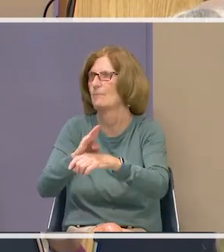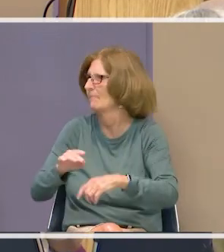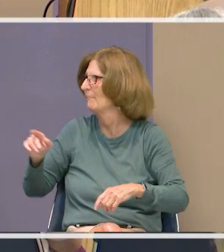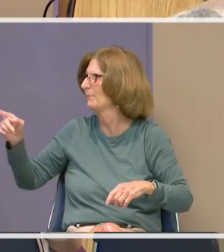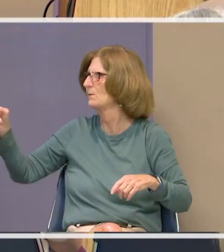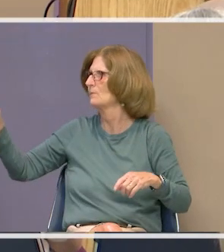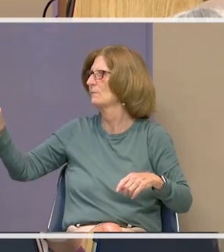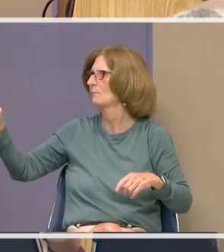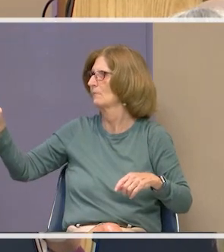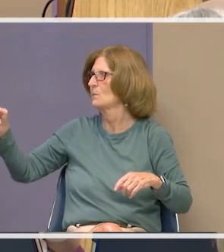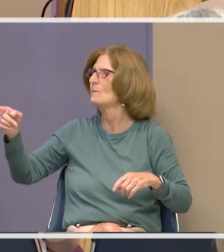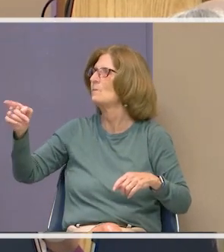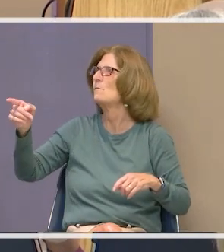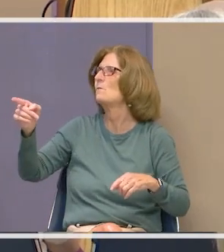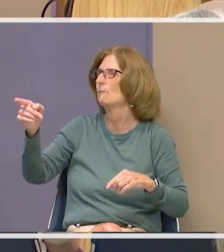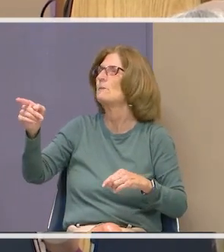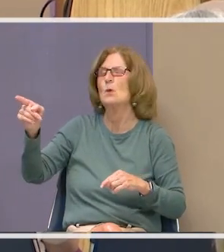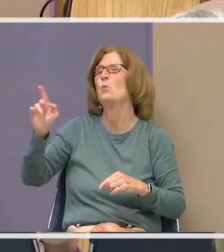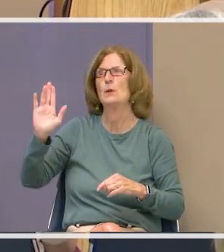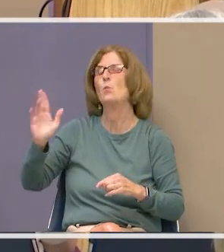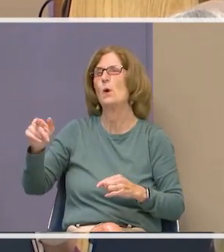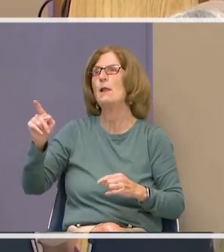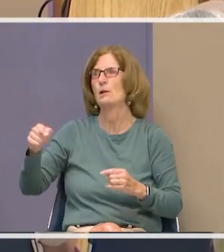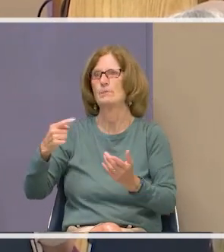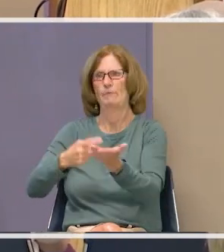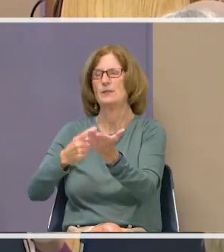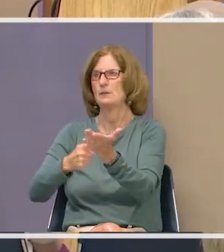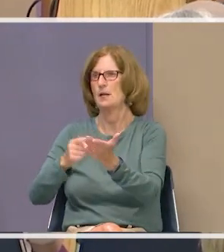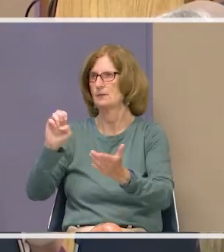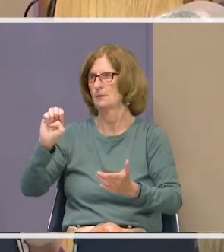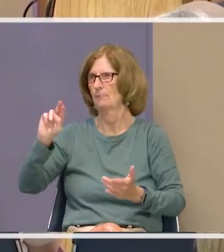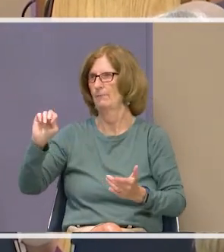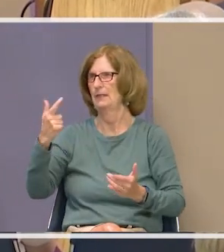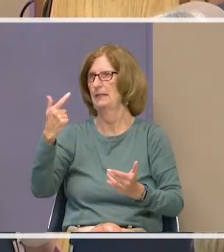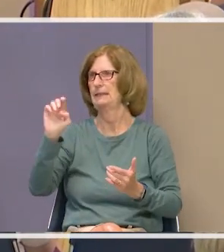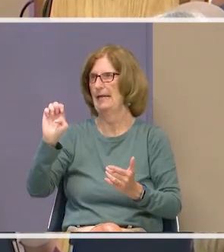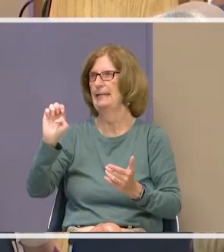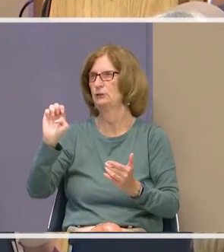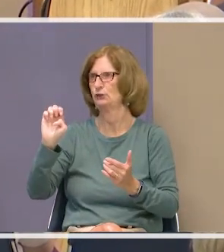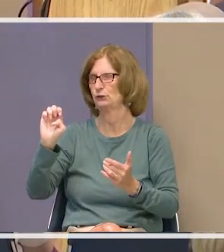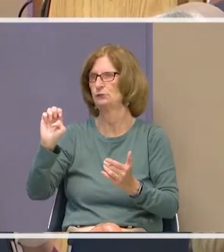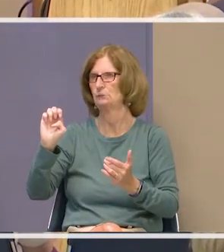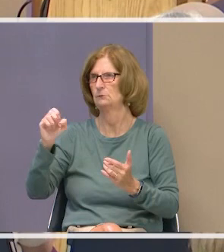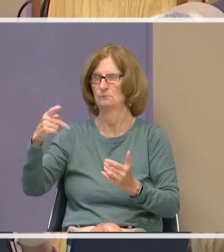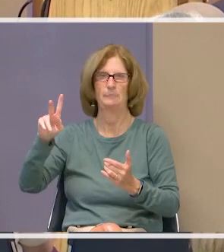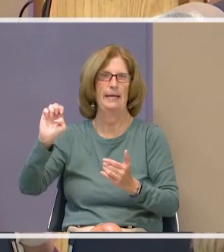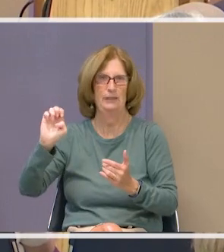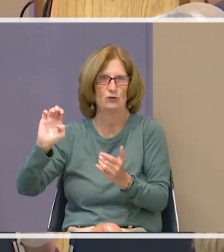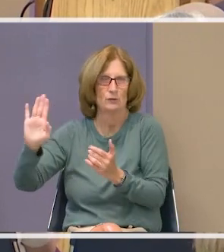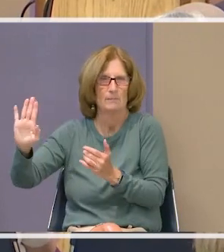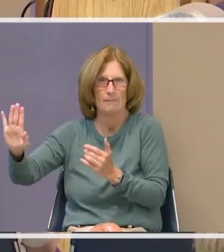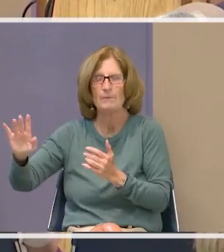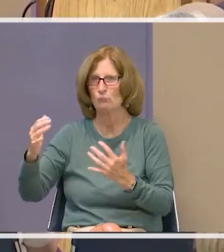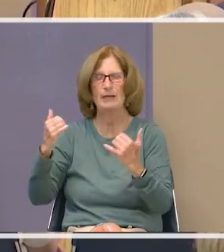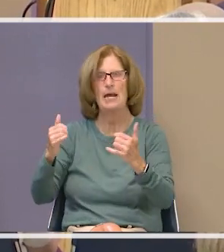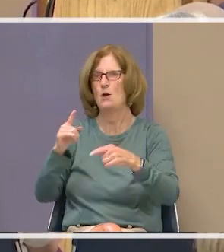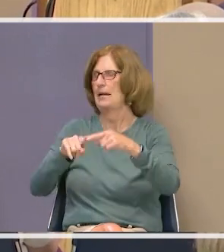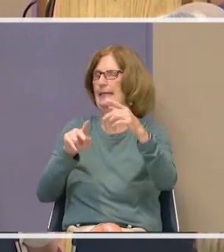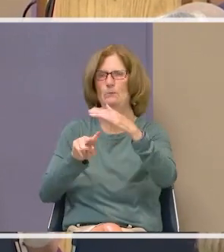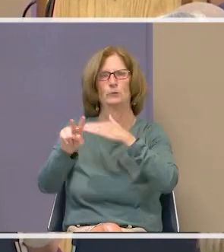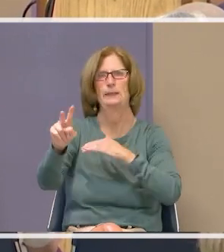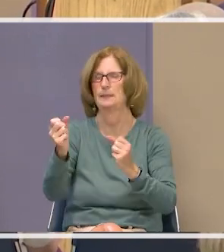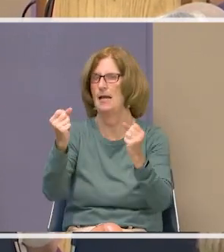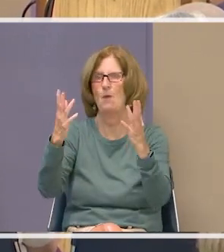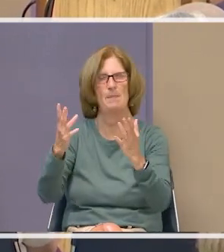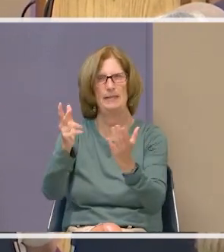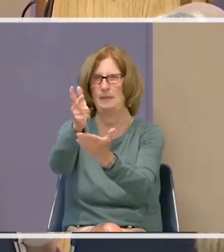Engage page will be the best spot we'll have once the design is fully fleshed out. We're too early to have numbers. And then the construction, it's also